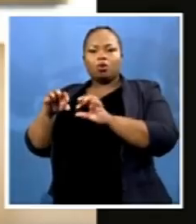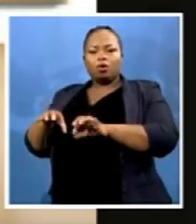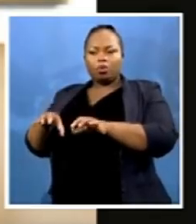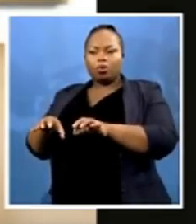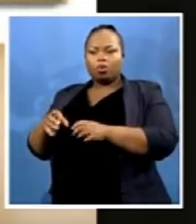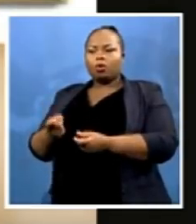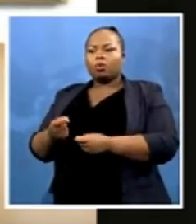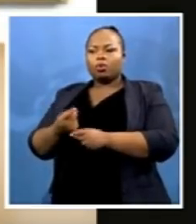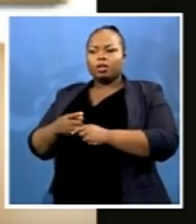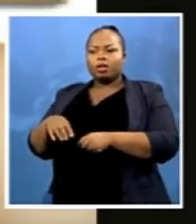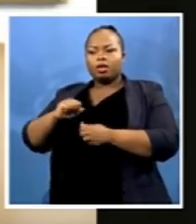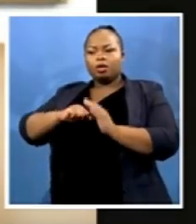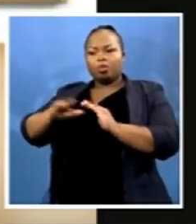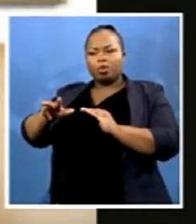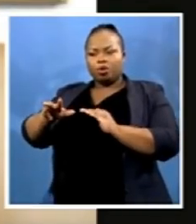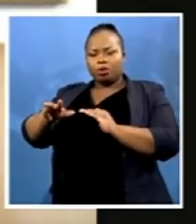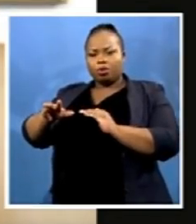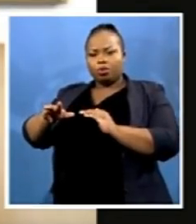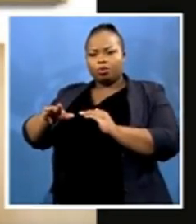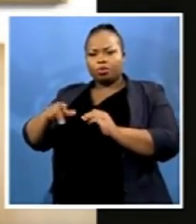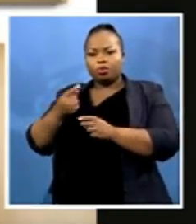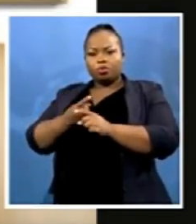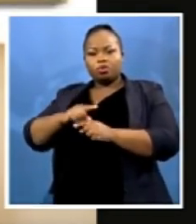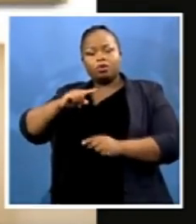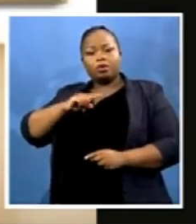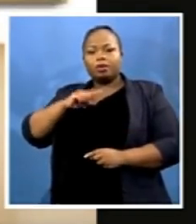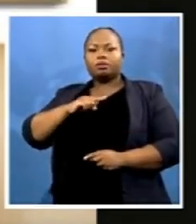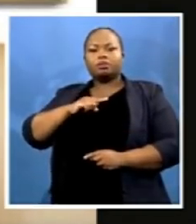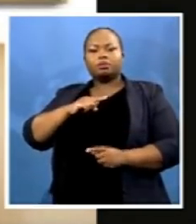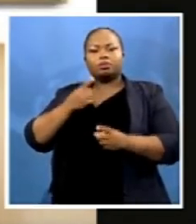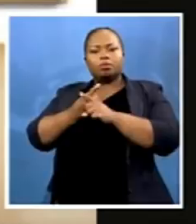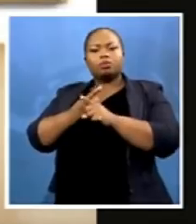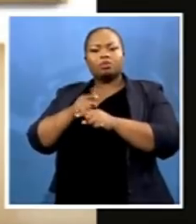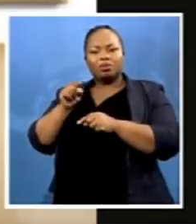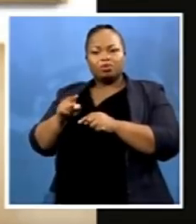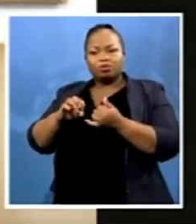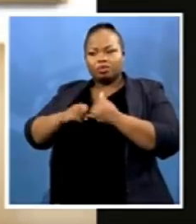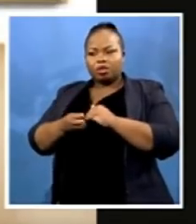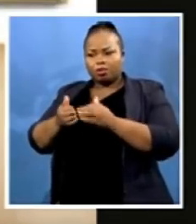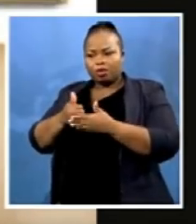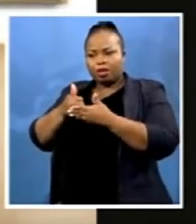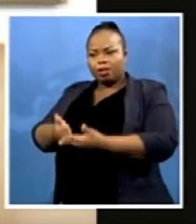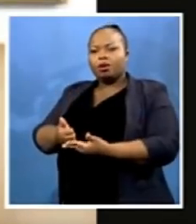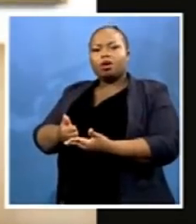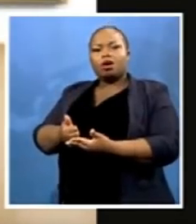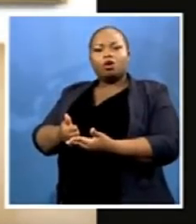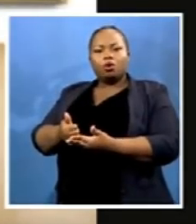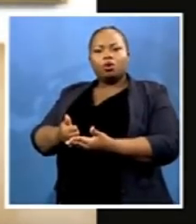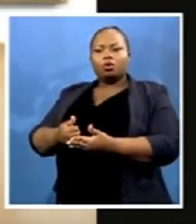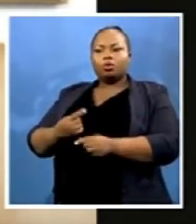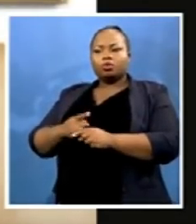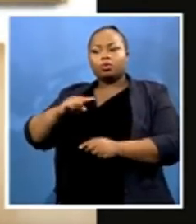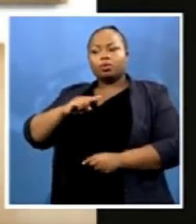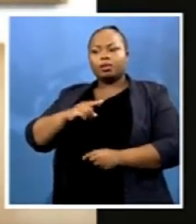team on the ground to structure the response, mainly the surveillance component, as well as setting